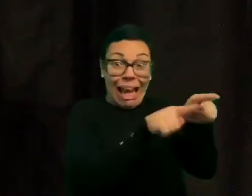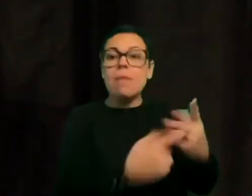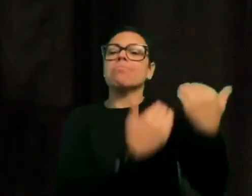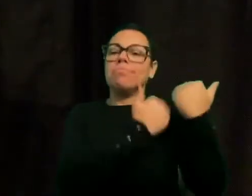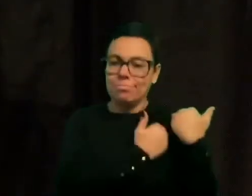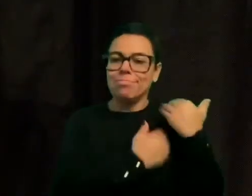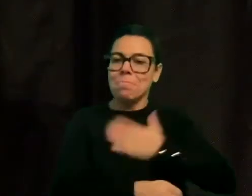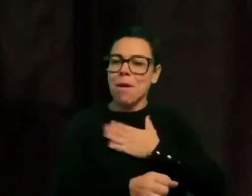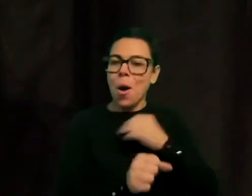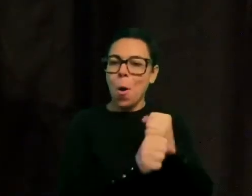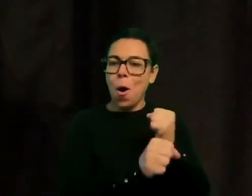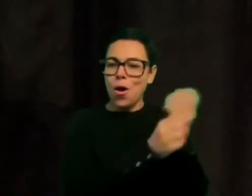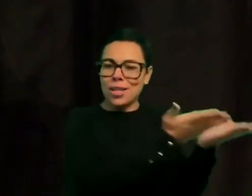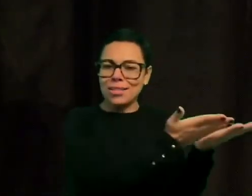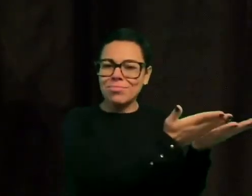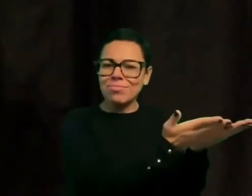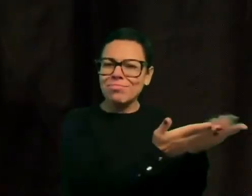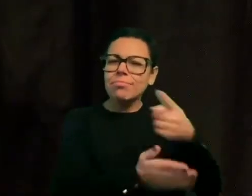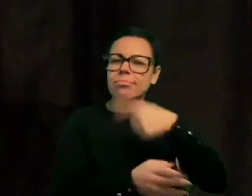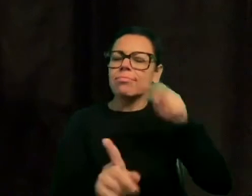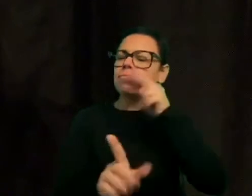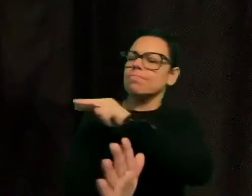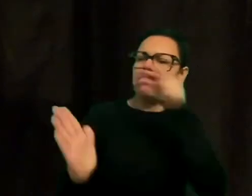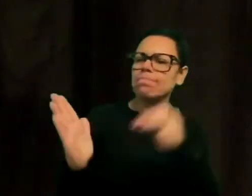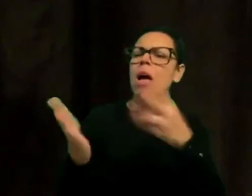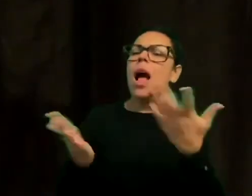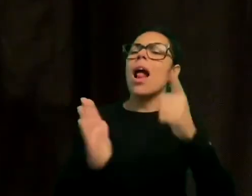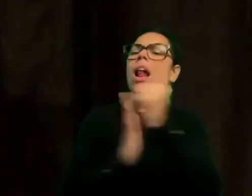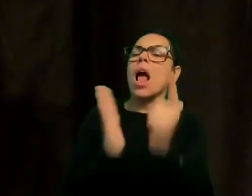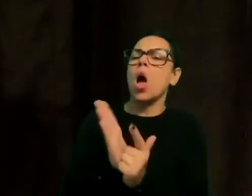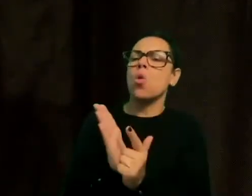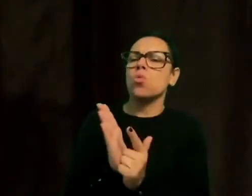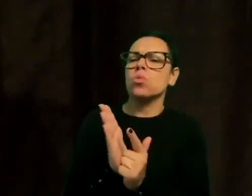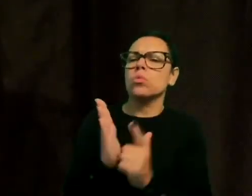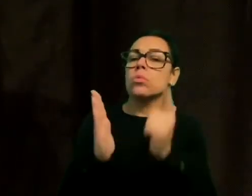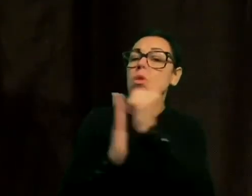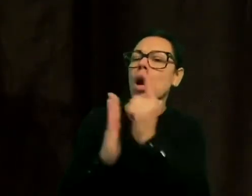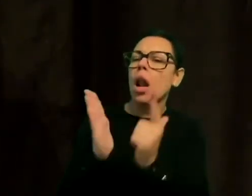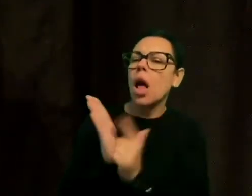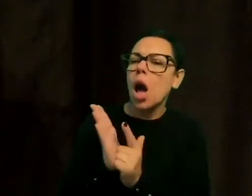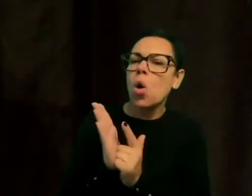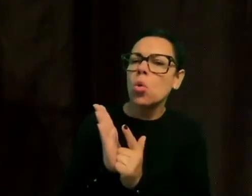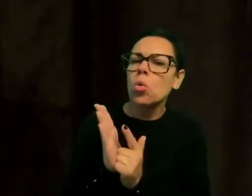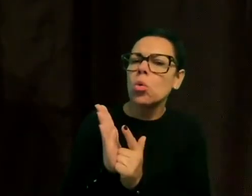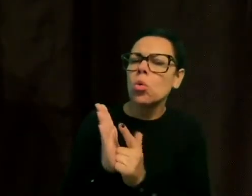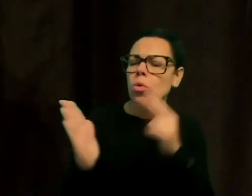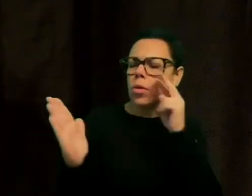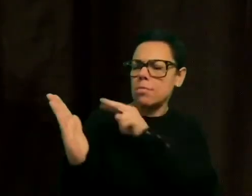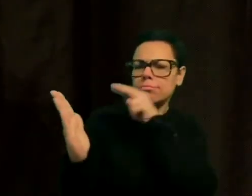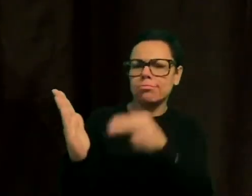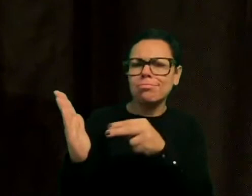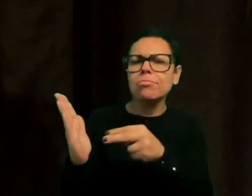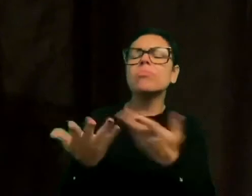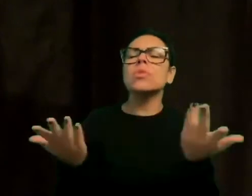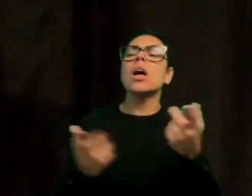legal basis. And what we are seeing is that we do have some progress on civil rights, on equality, on rights for